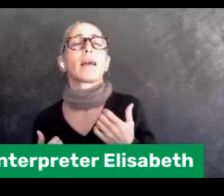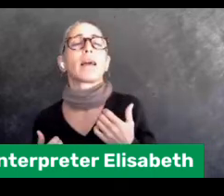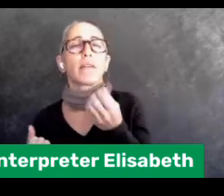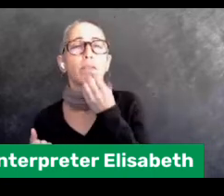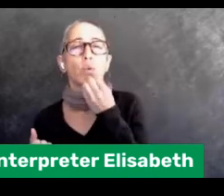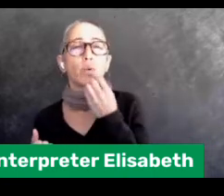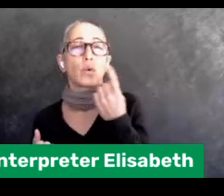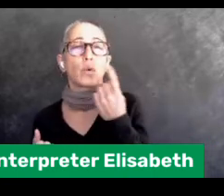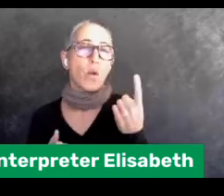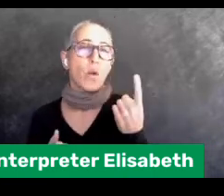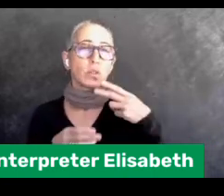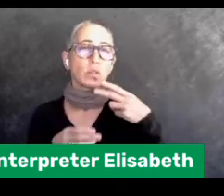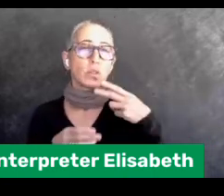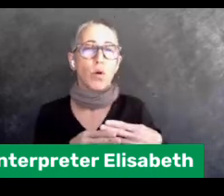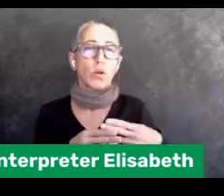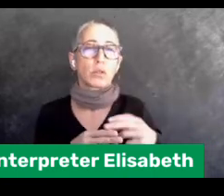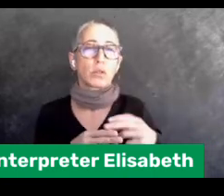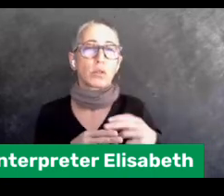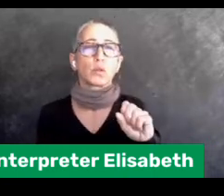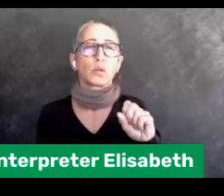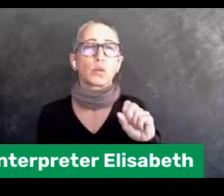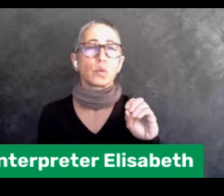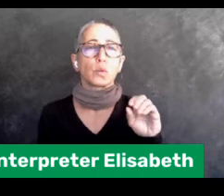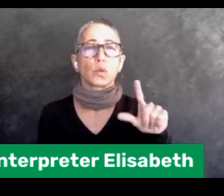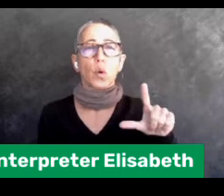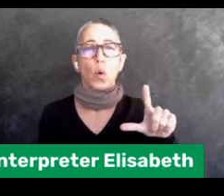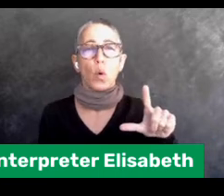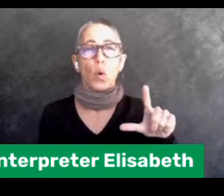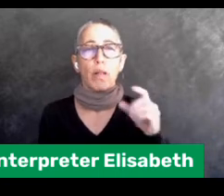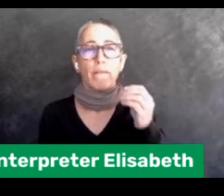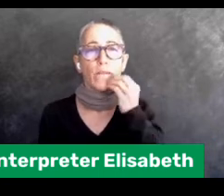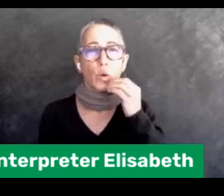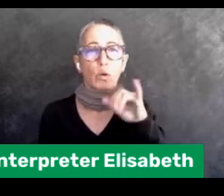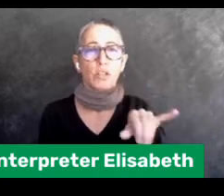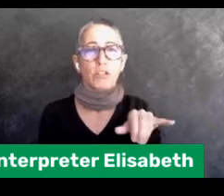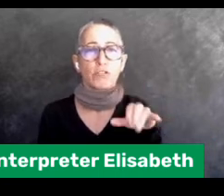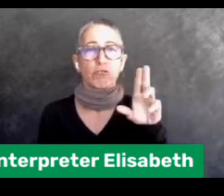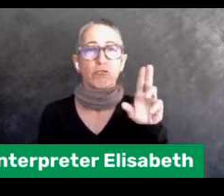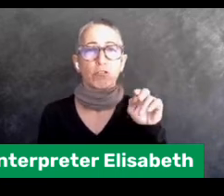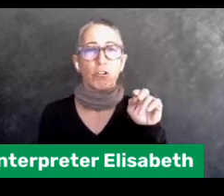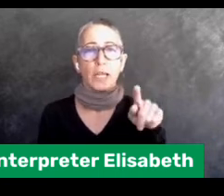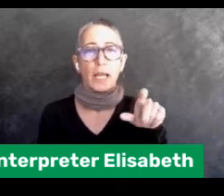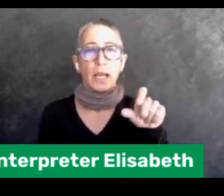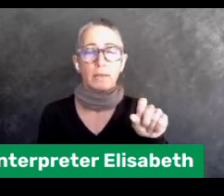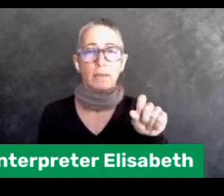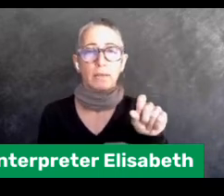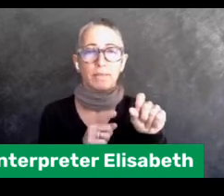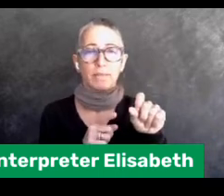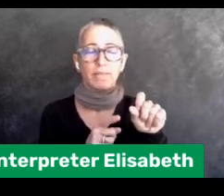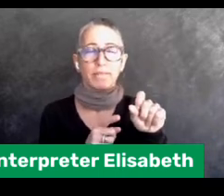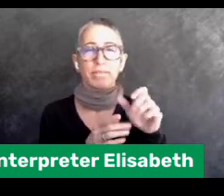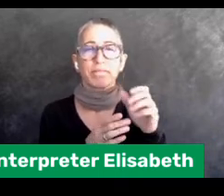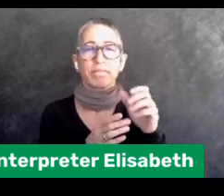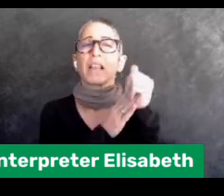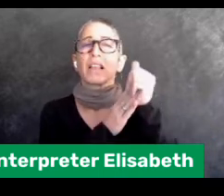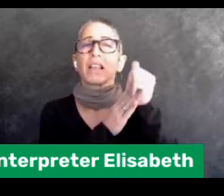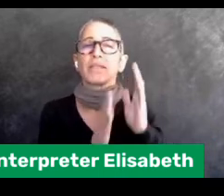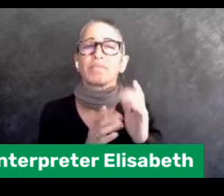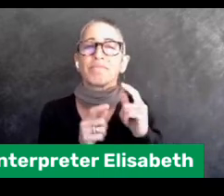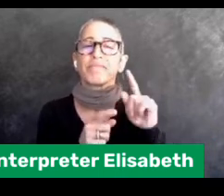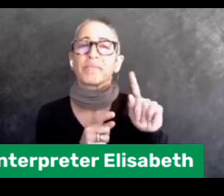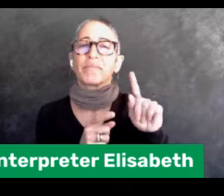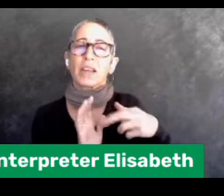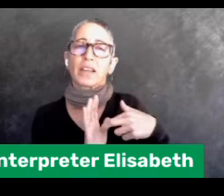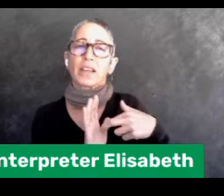Junkies, which was about a filmmaker, Brian Hurt, set out to learn more about soul food and its relevance of Black